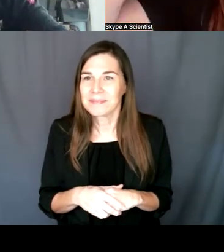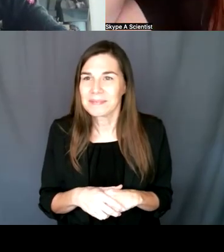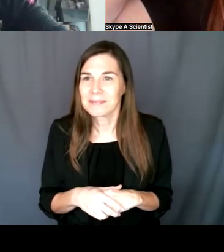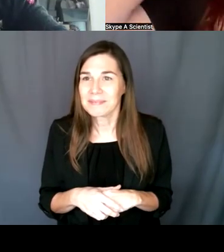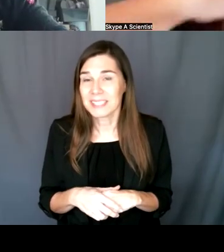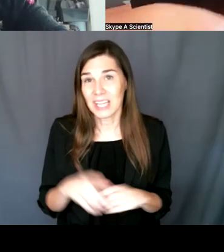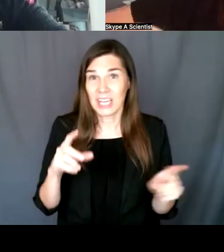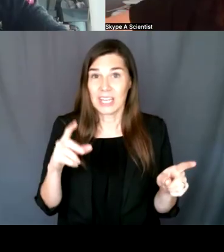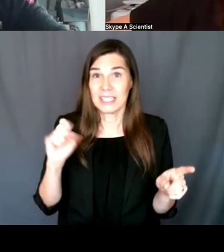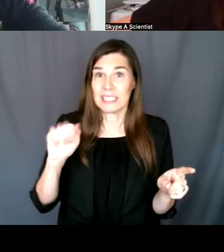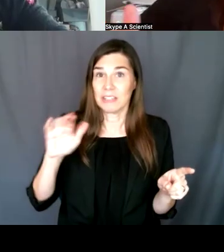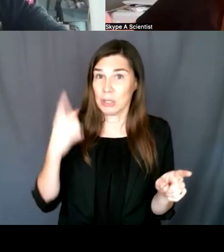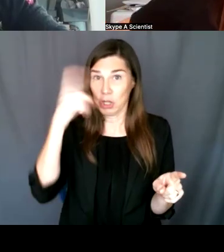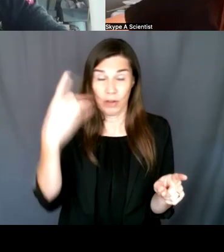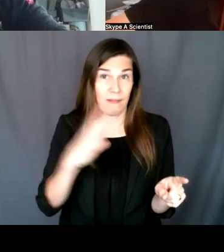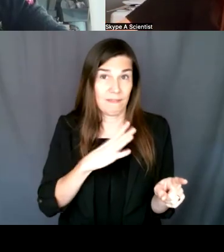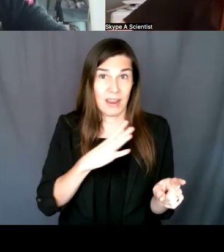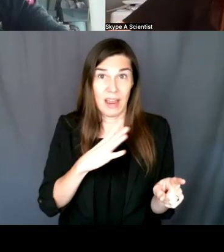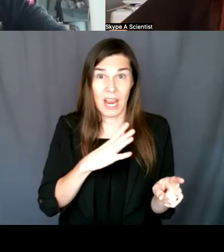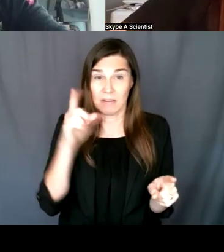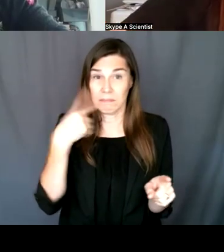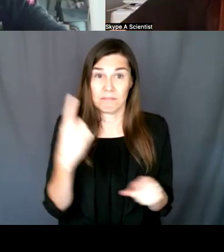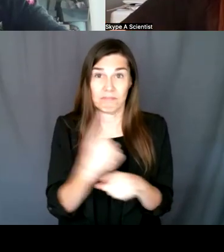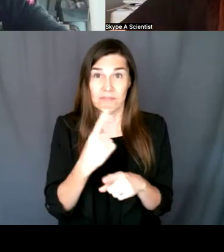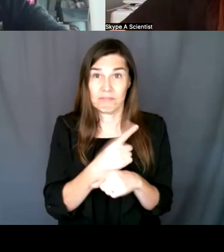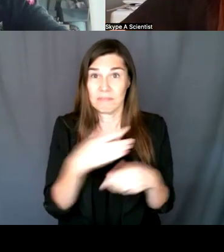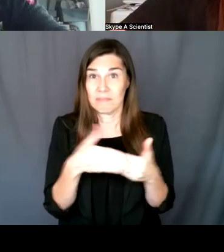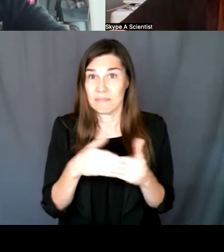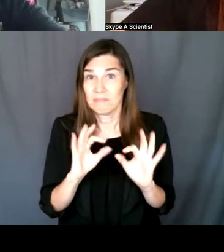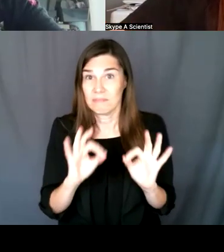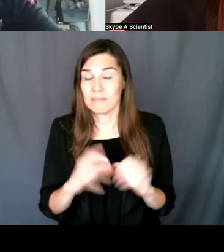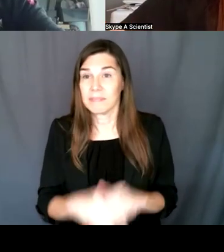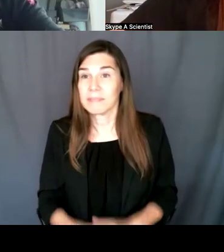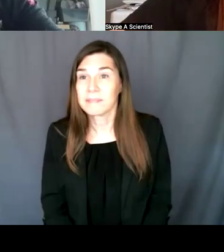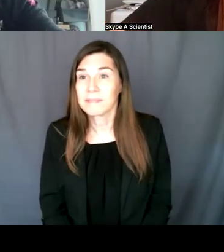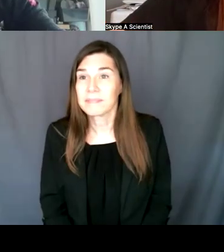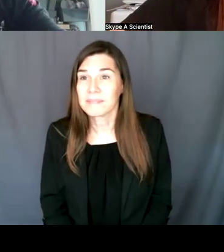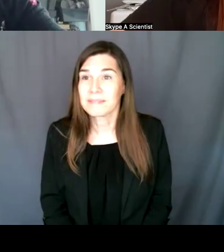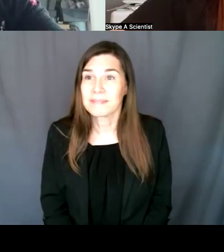good to me. It looked like a okay, regular slide. that's good.